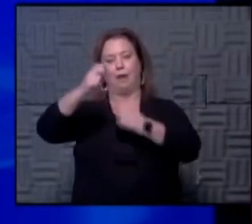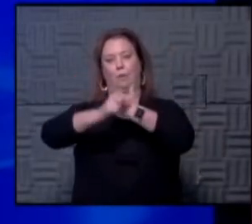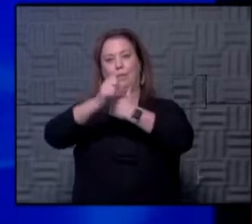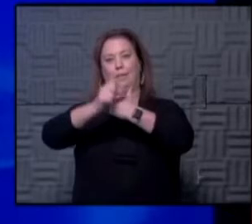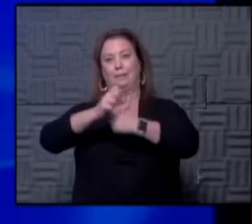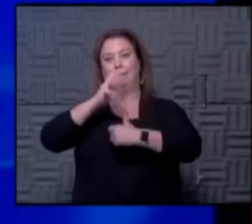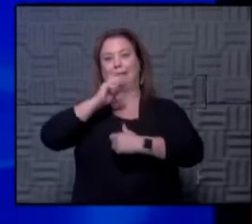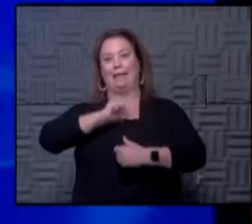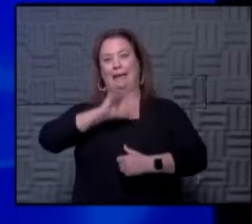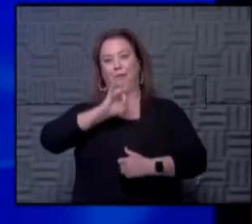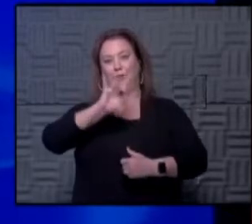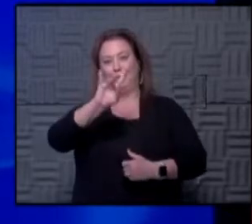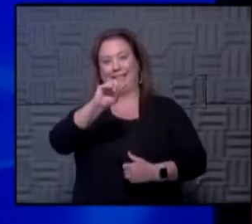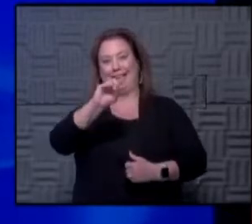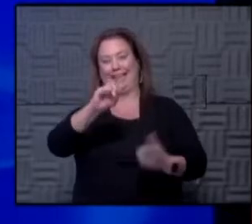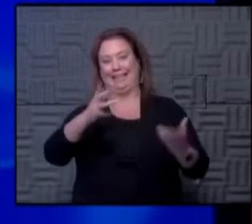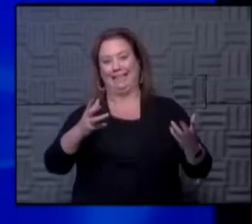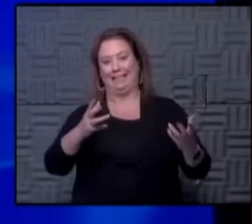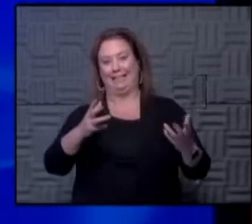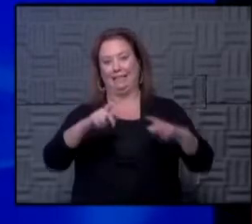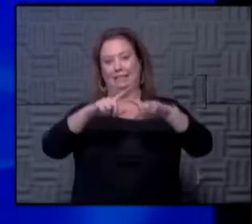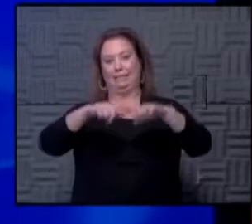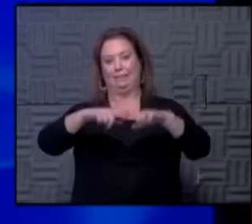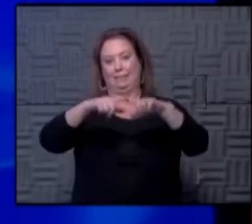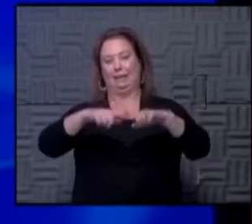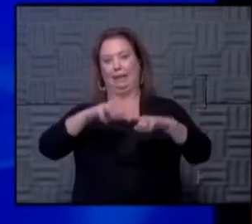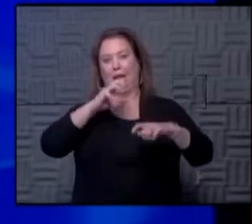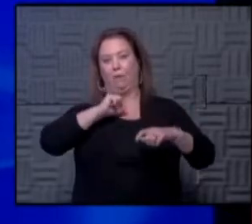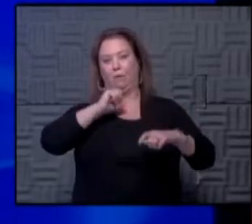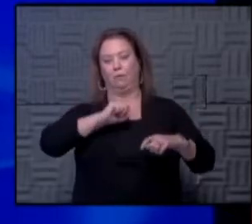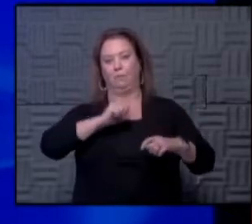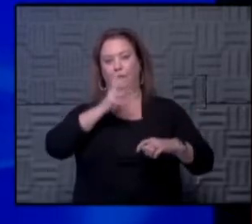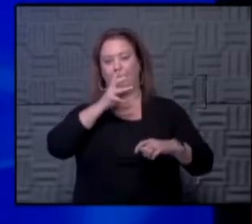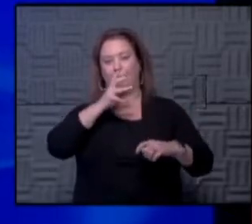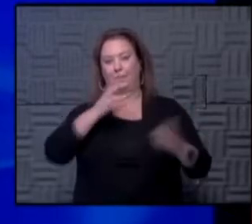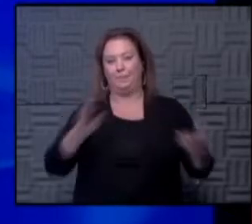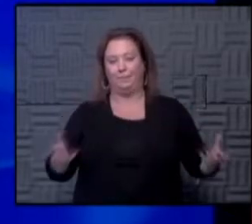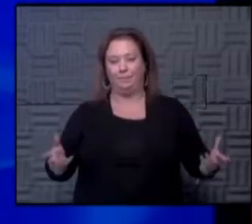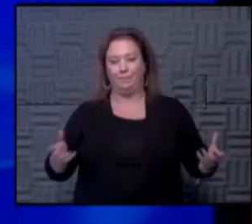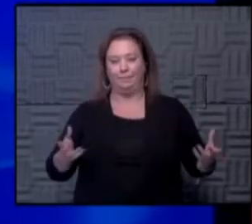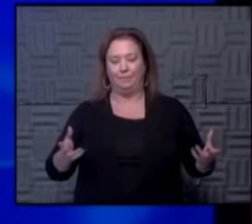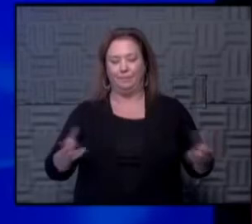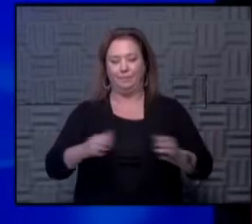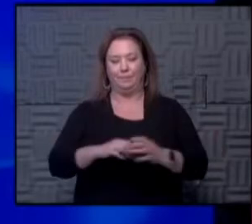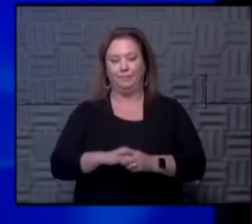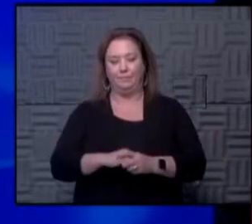based on age, would be mom, depending on how old mom is. And that probably